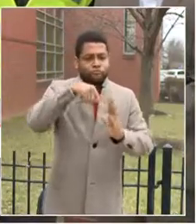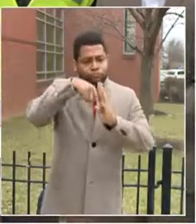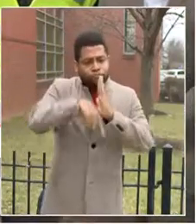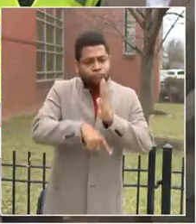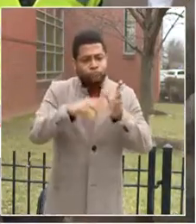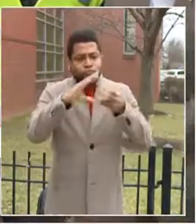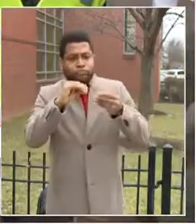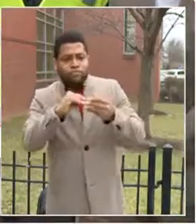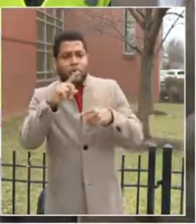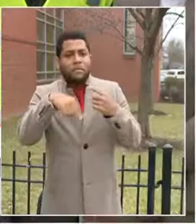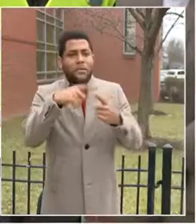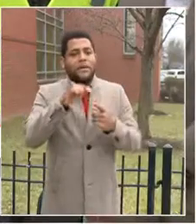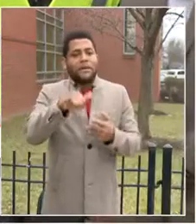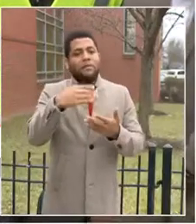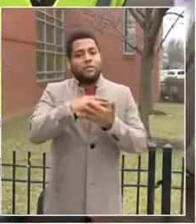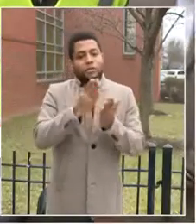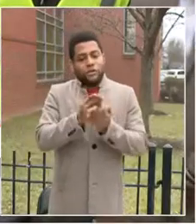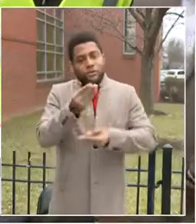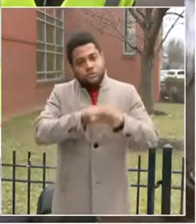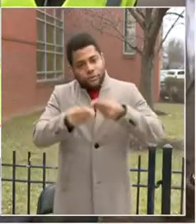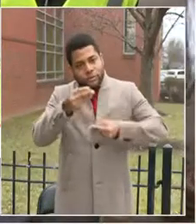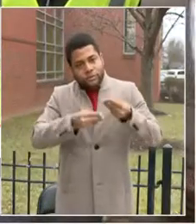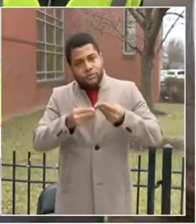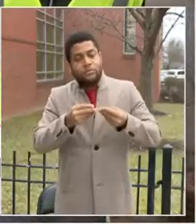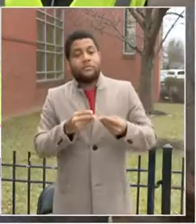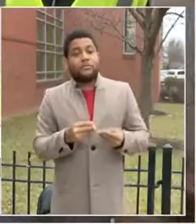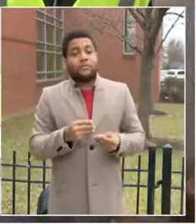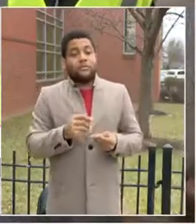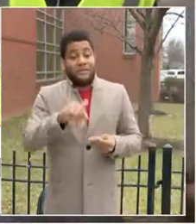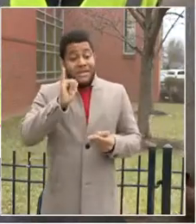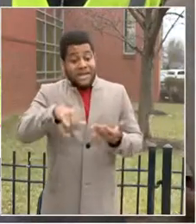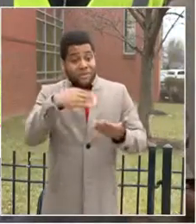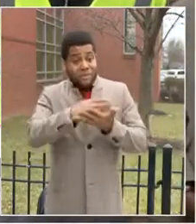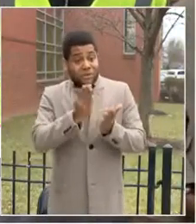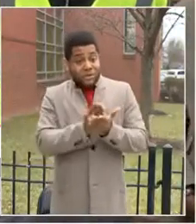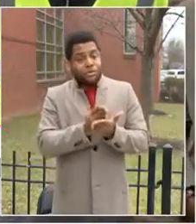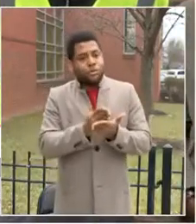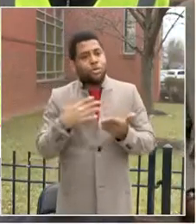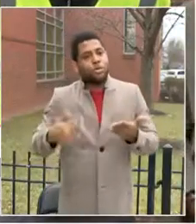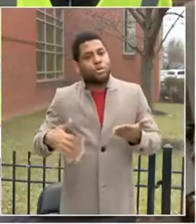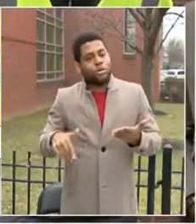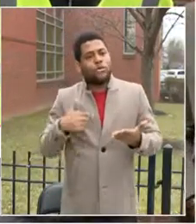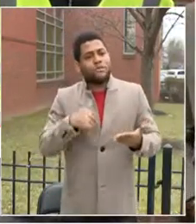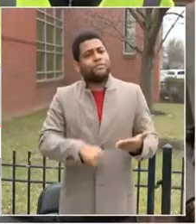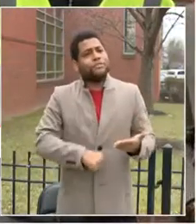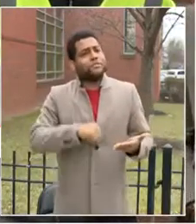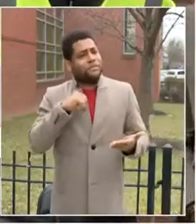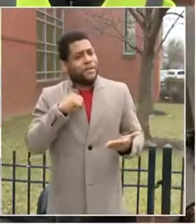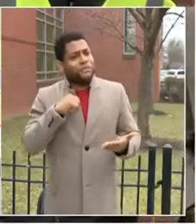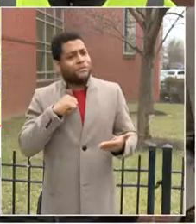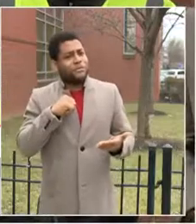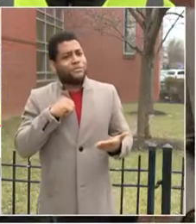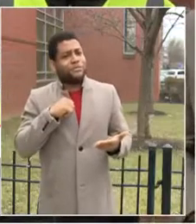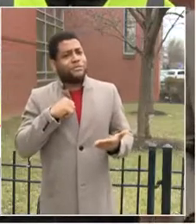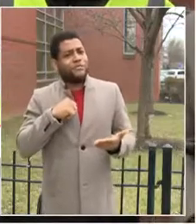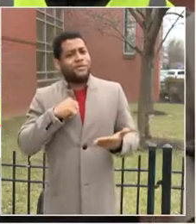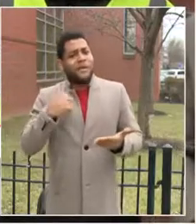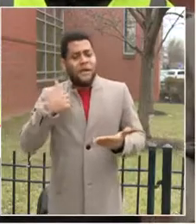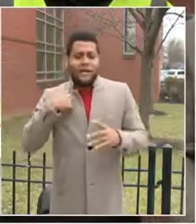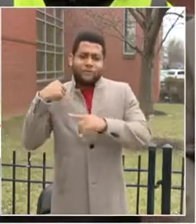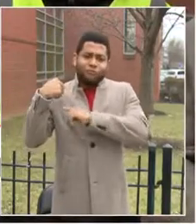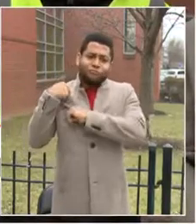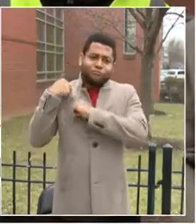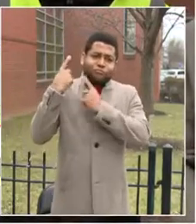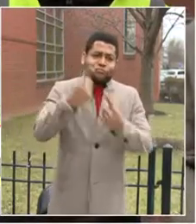budget. And it is a budget that we should all be proud of. I've had the privilege of being mayor for